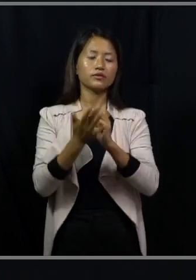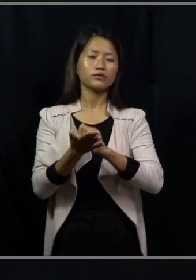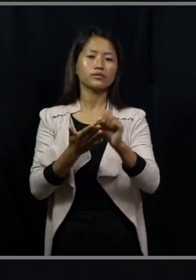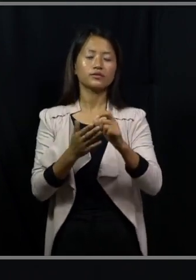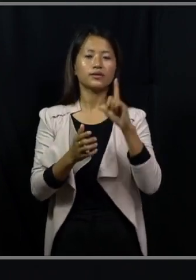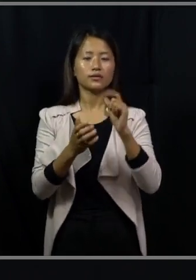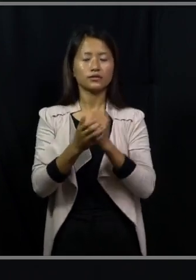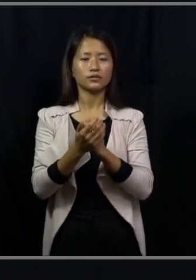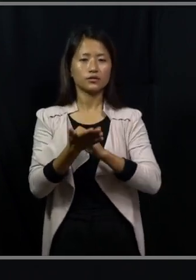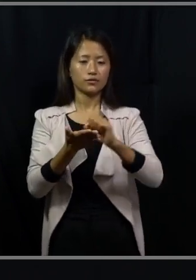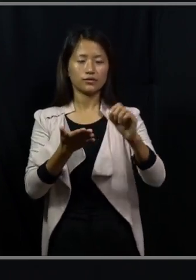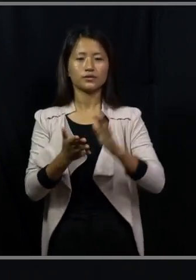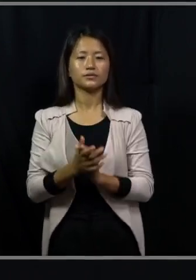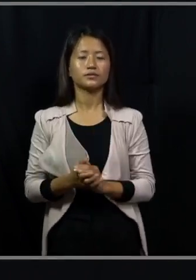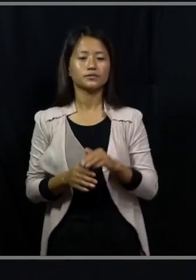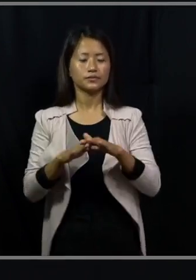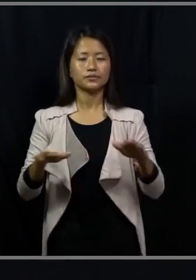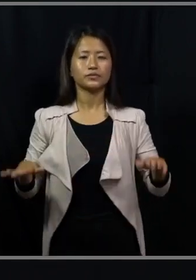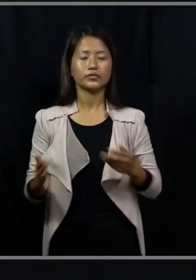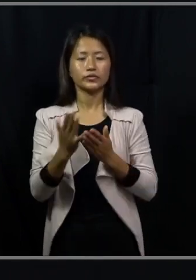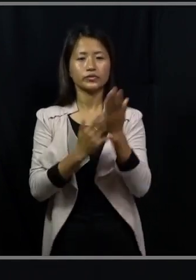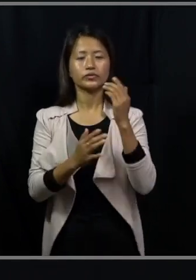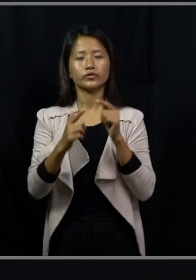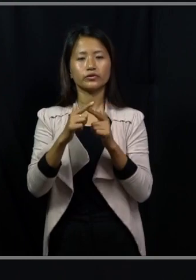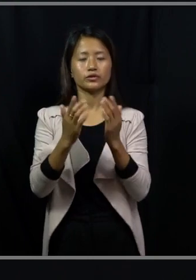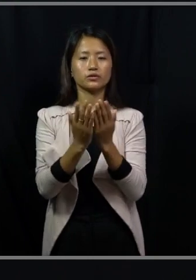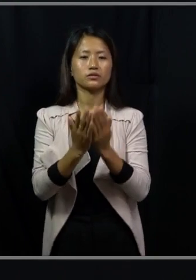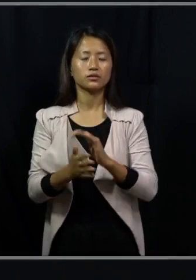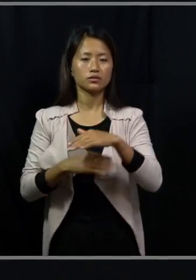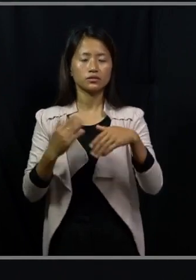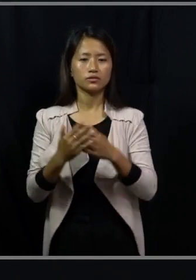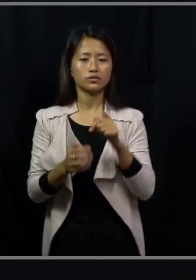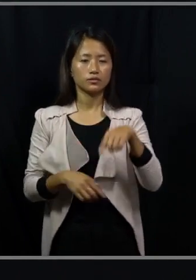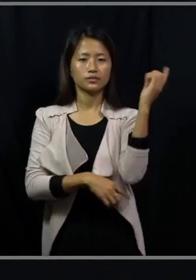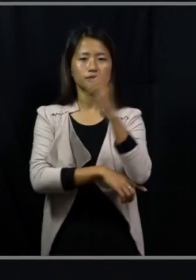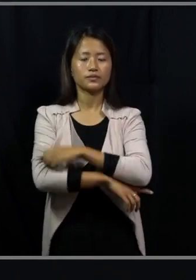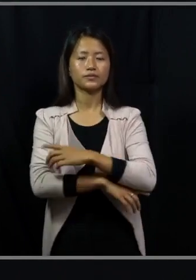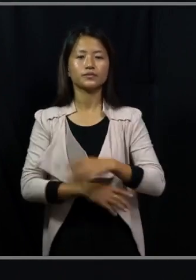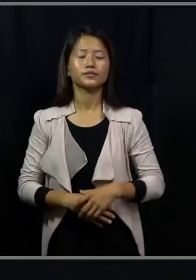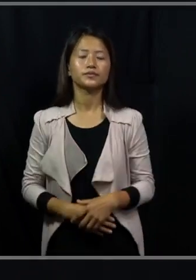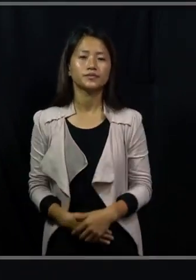and legacy of writing. So students, please go through your textbook, and that's all for today.